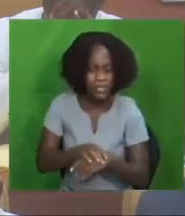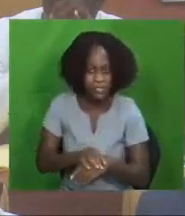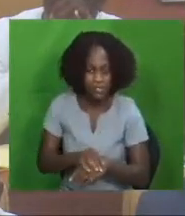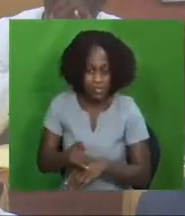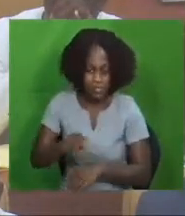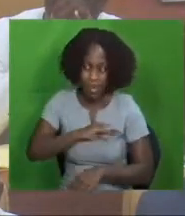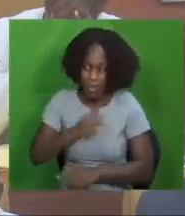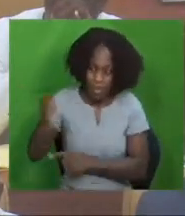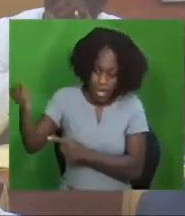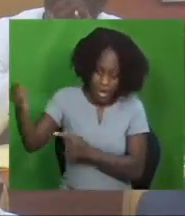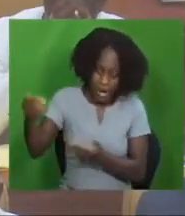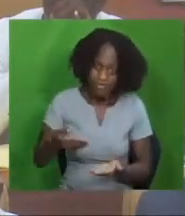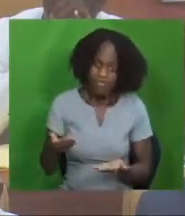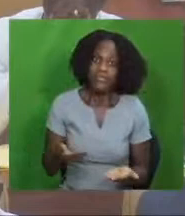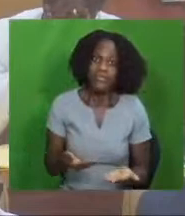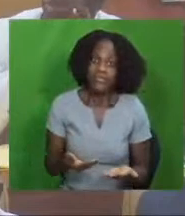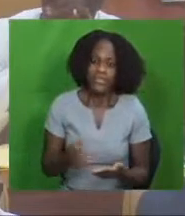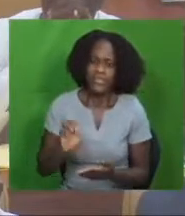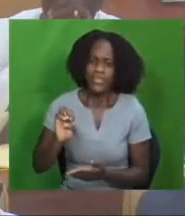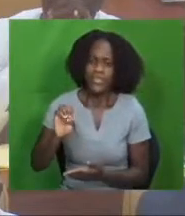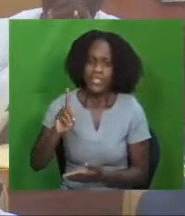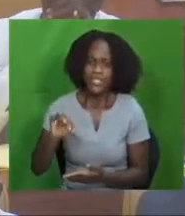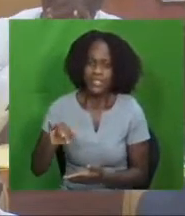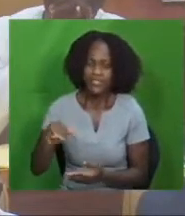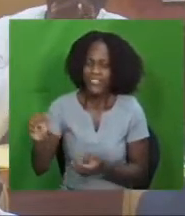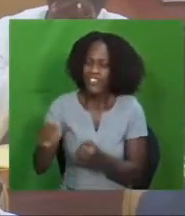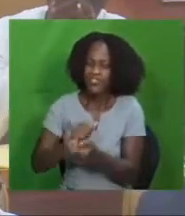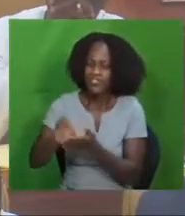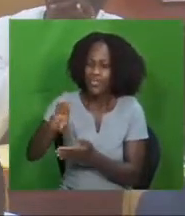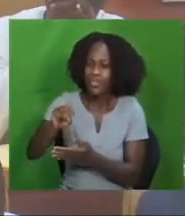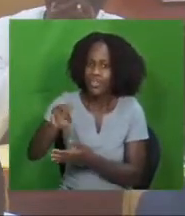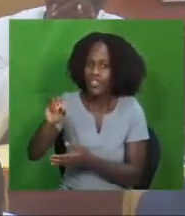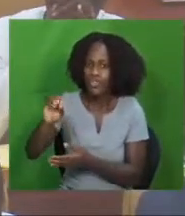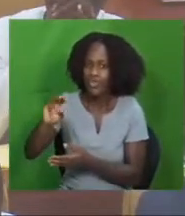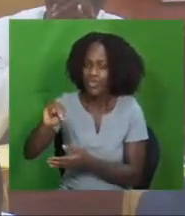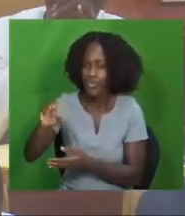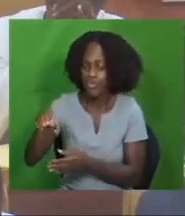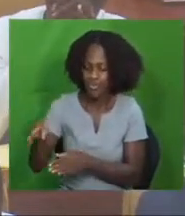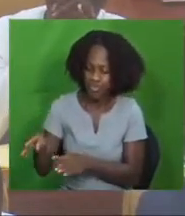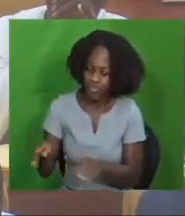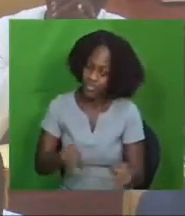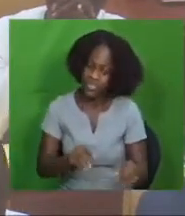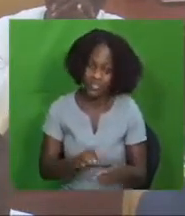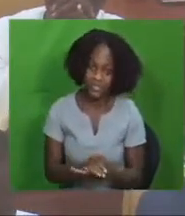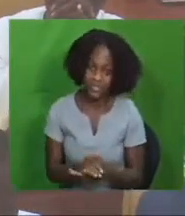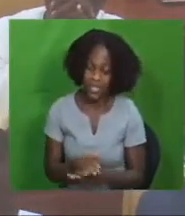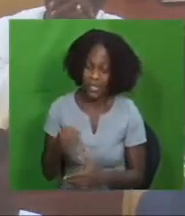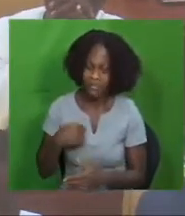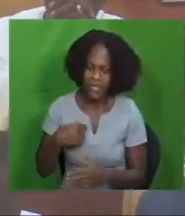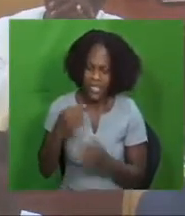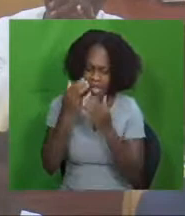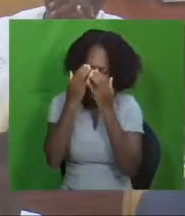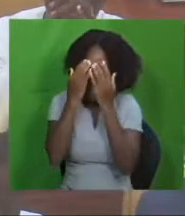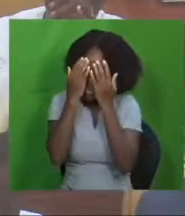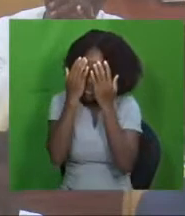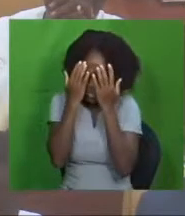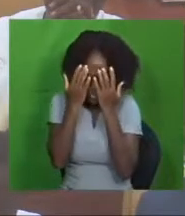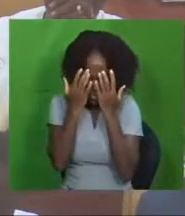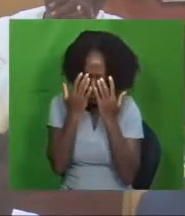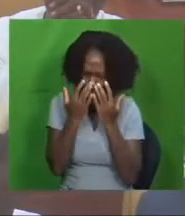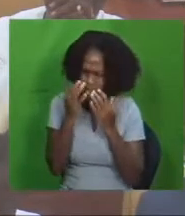come up for collapse Momo. Mr. Speaker, I am very sad. I'm emotionally